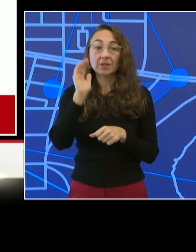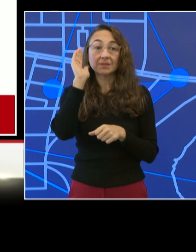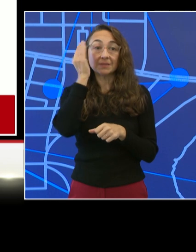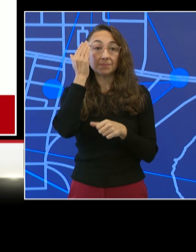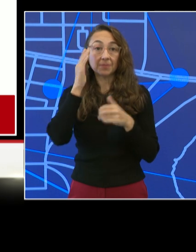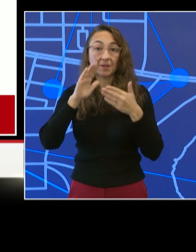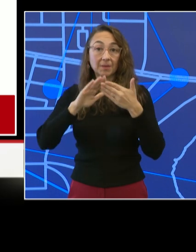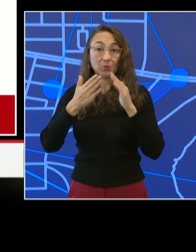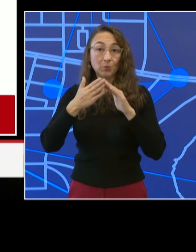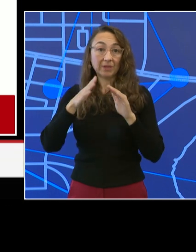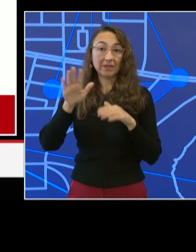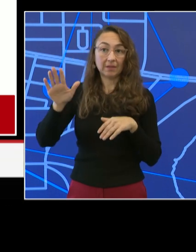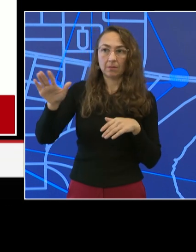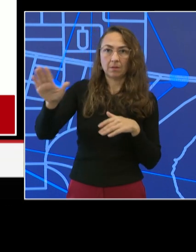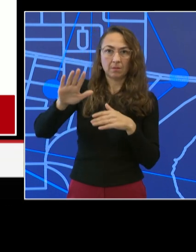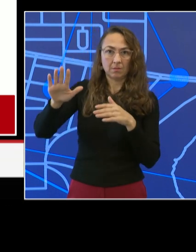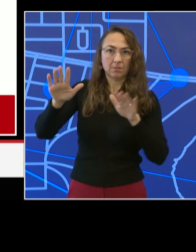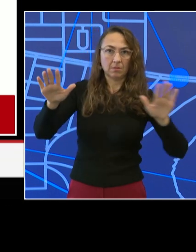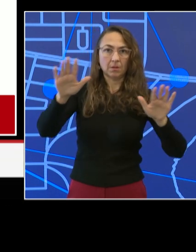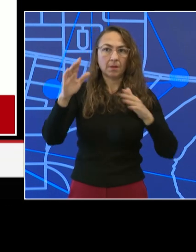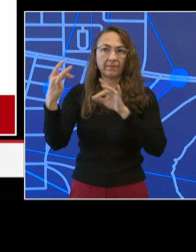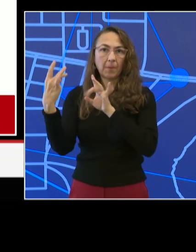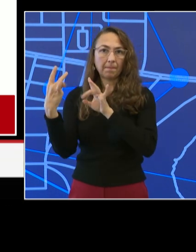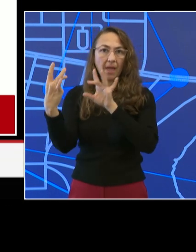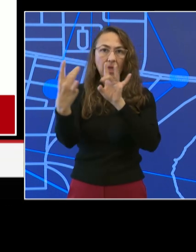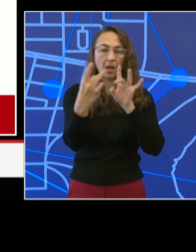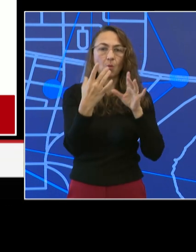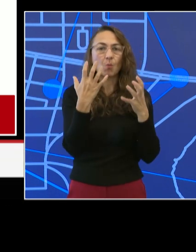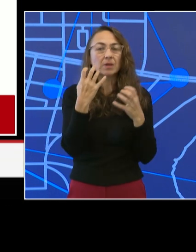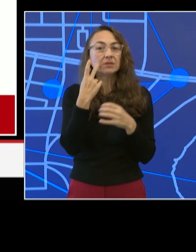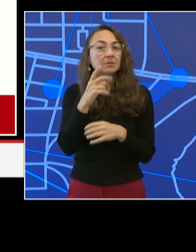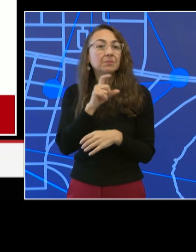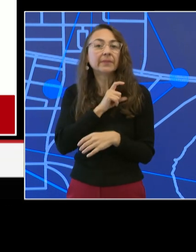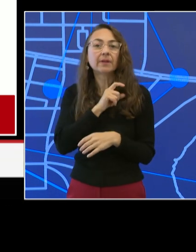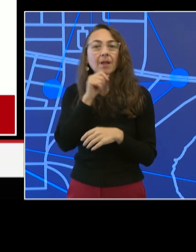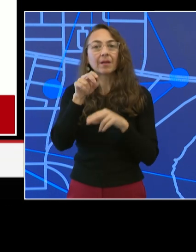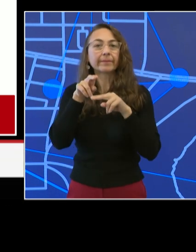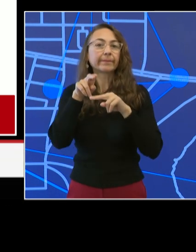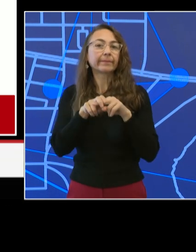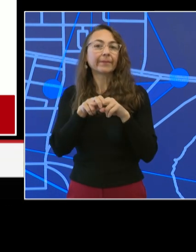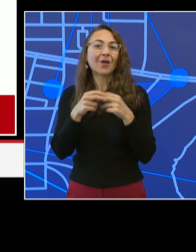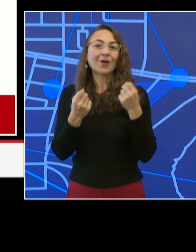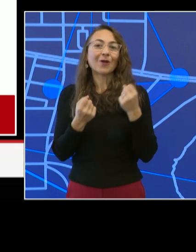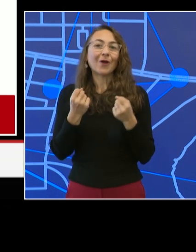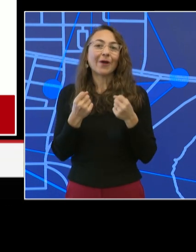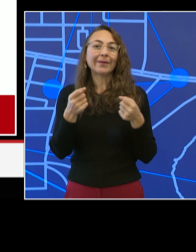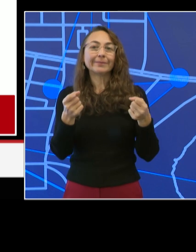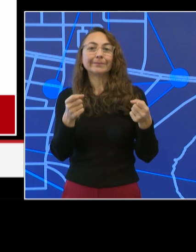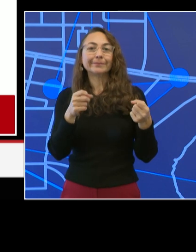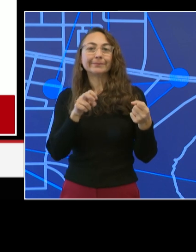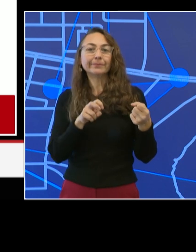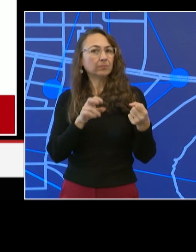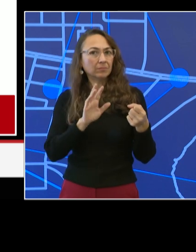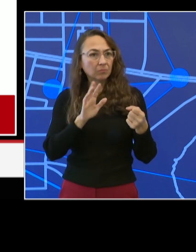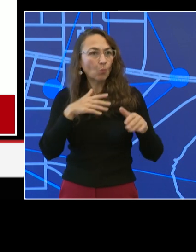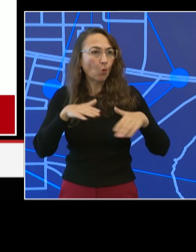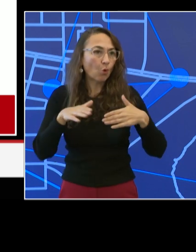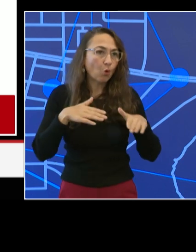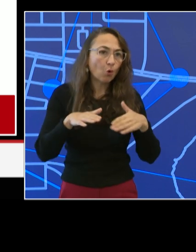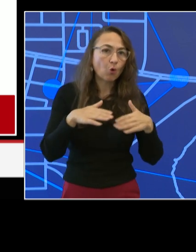and this was an opportunity for us to really make good on the promises that I made to our community, that we will ensure that we have officers in our